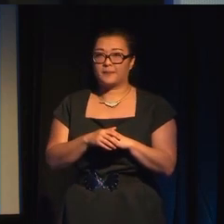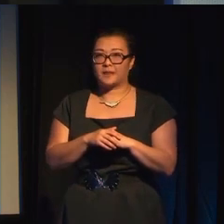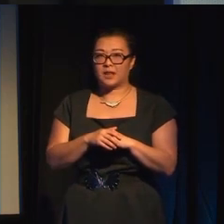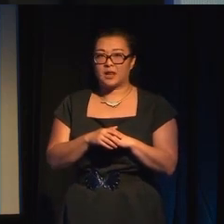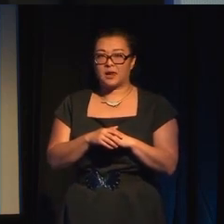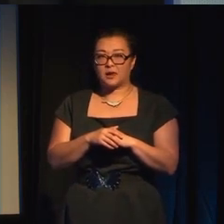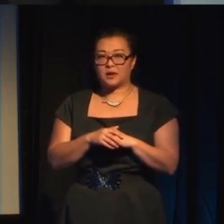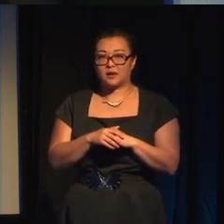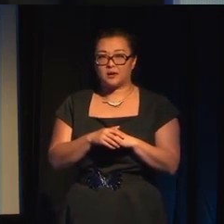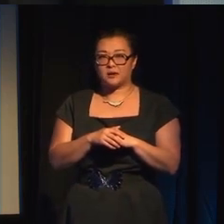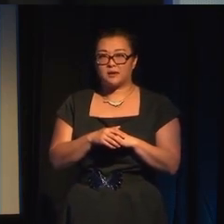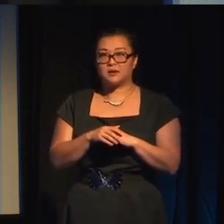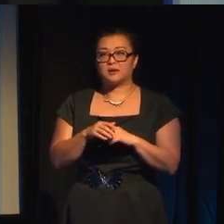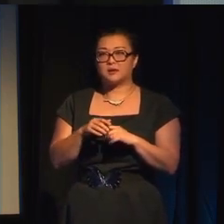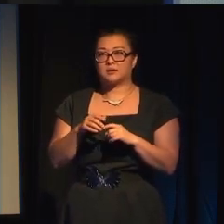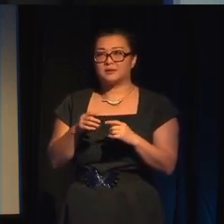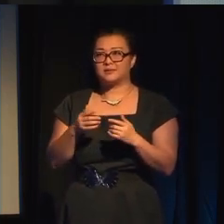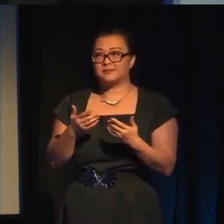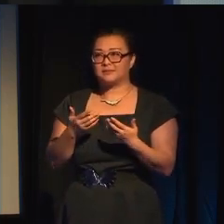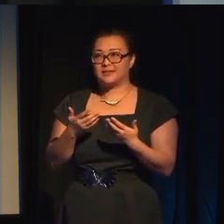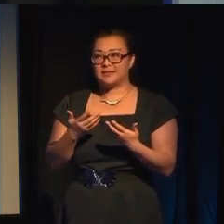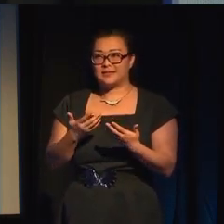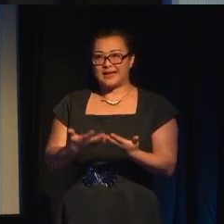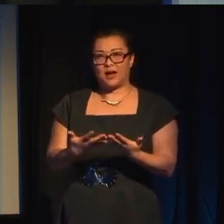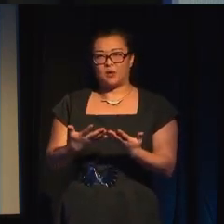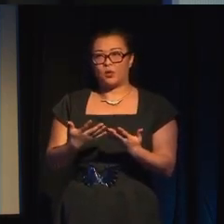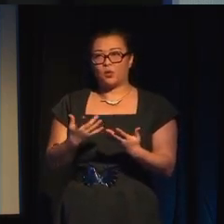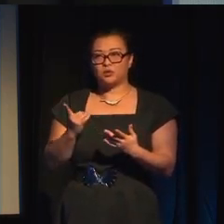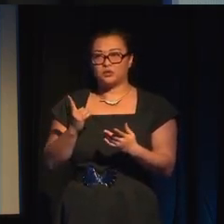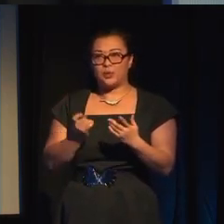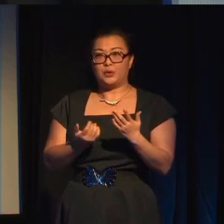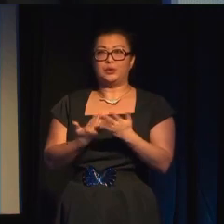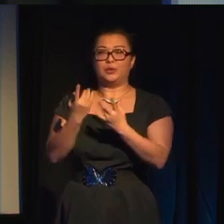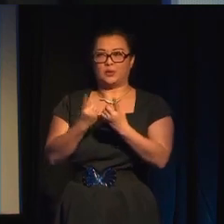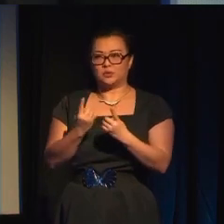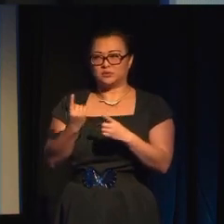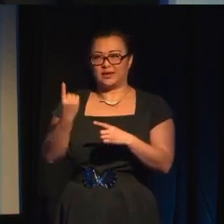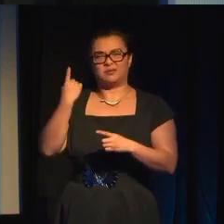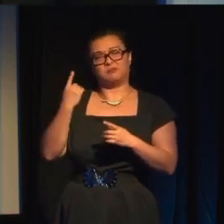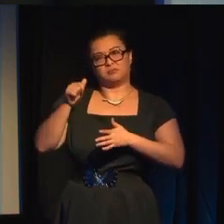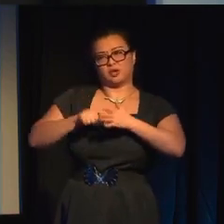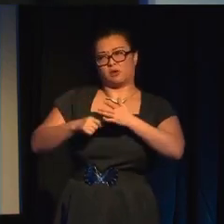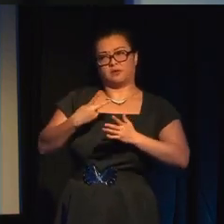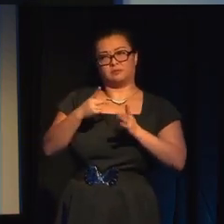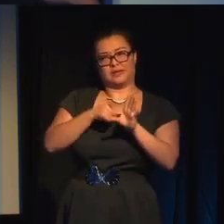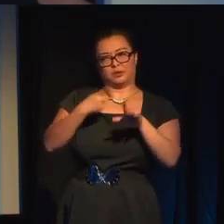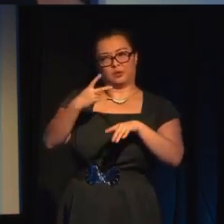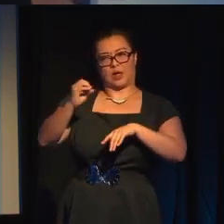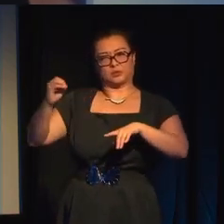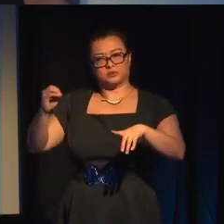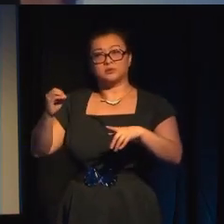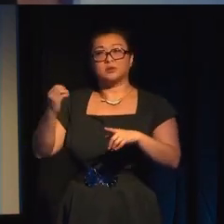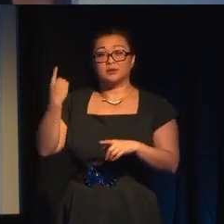effectively adventures were dead at the beginning of the 2000s, and they were dead because retailers didn't want to stock them because they wanted visceral